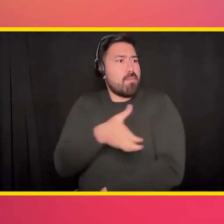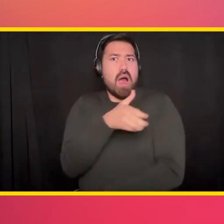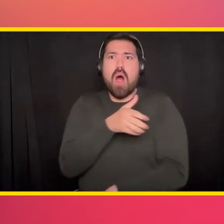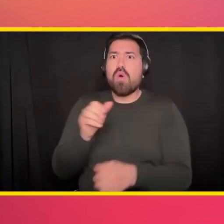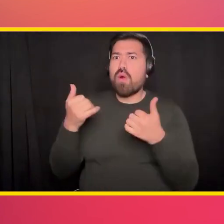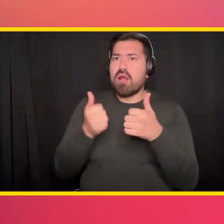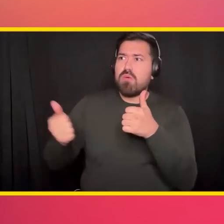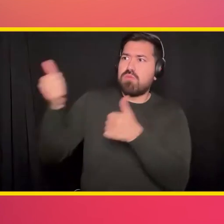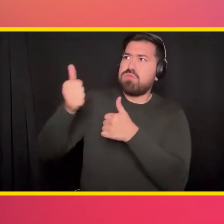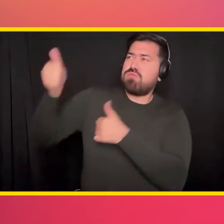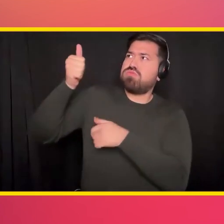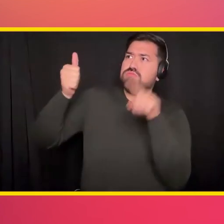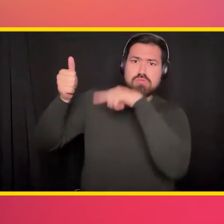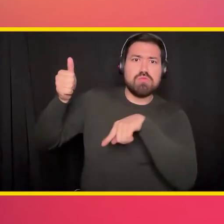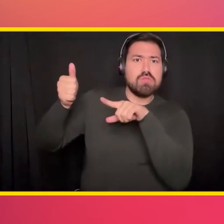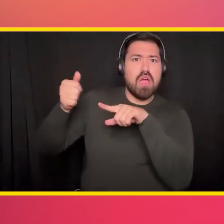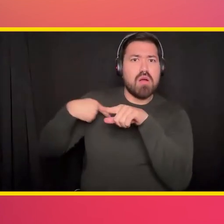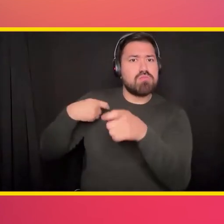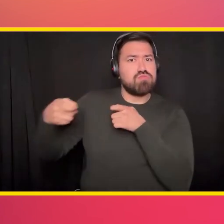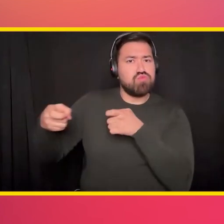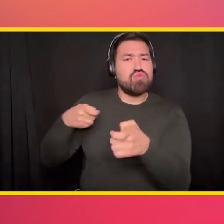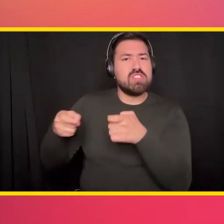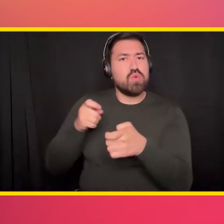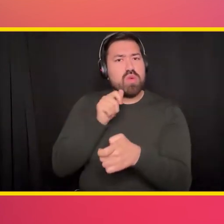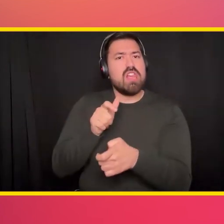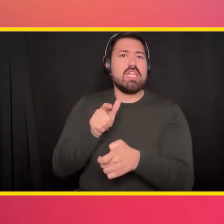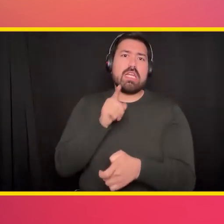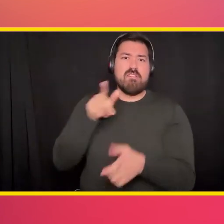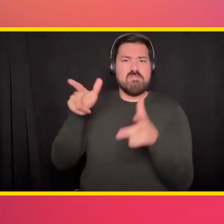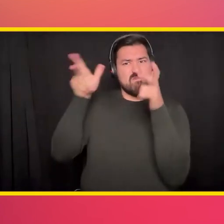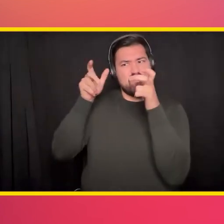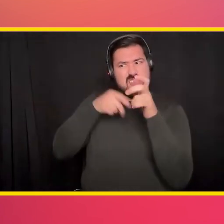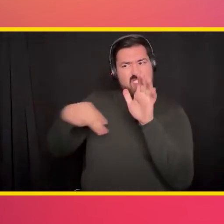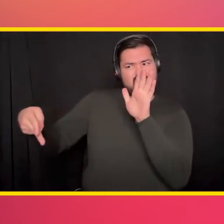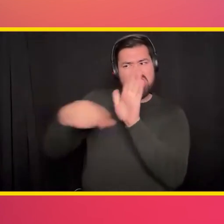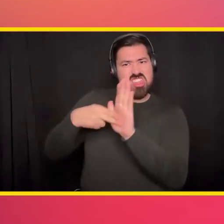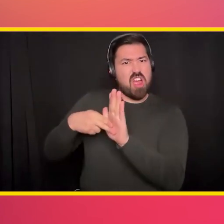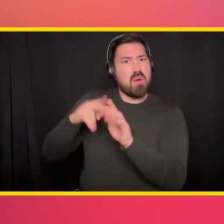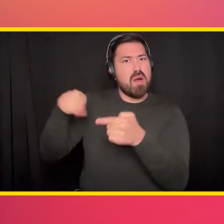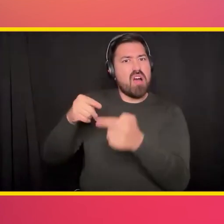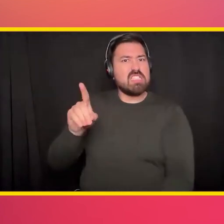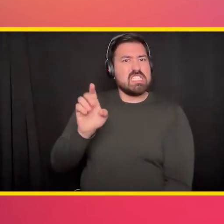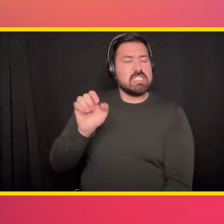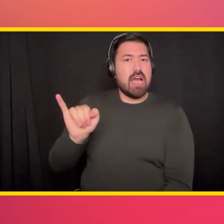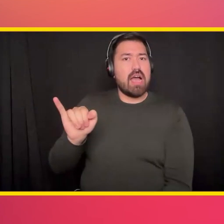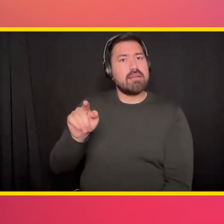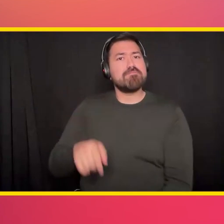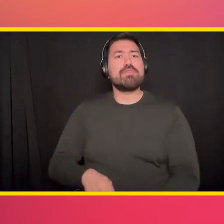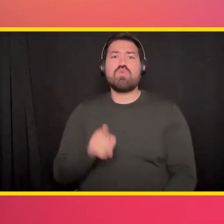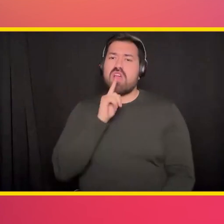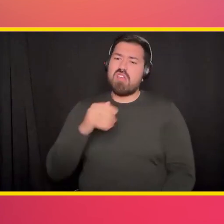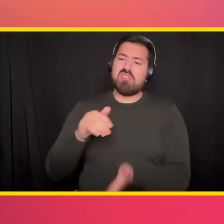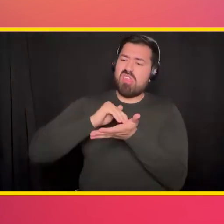country to um, vilify diversity, equity, and inclusion, and to eliminate